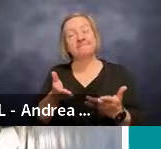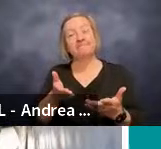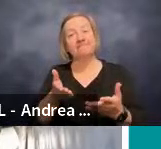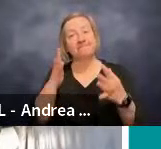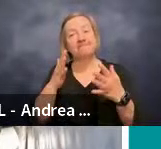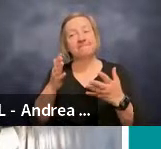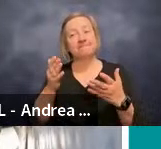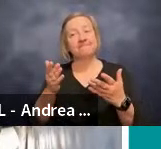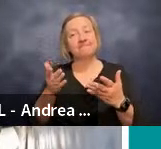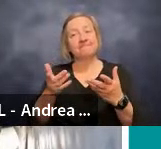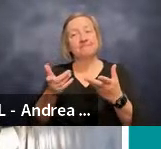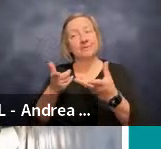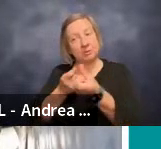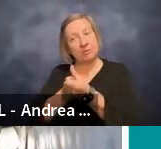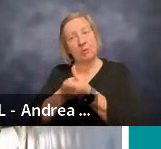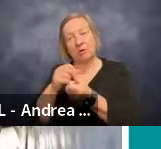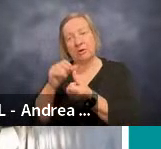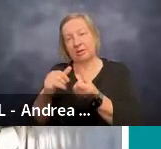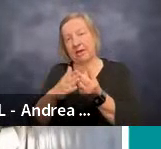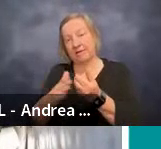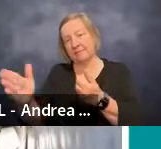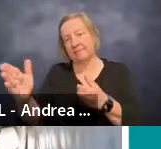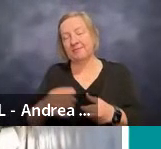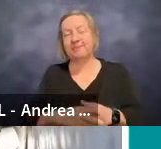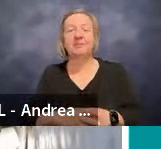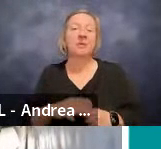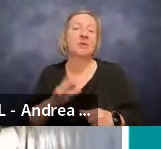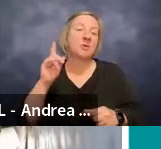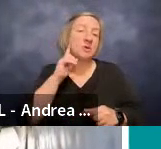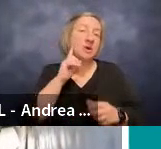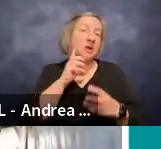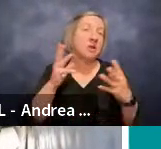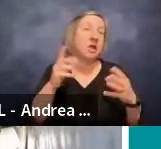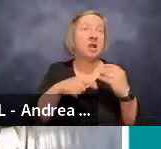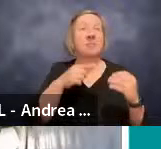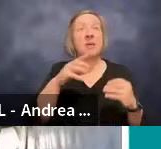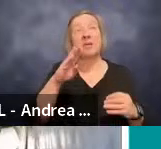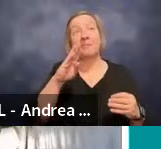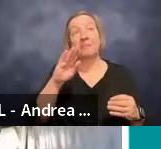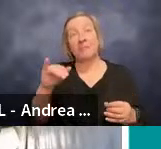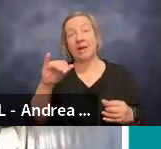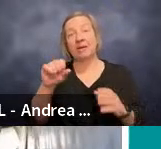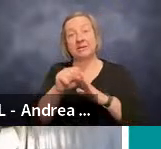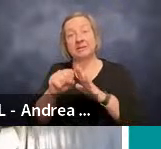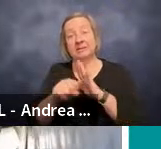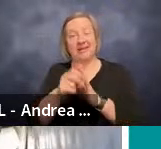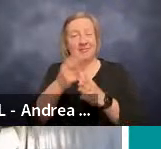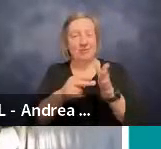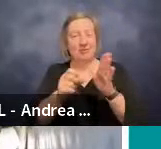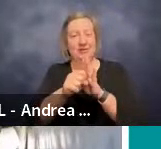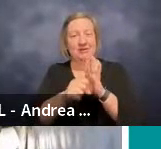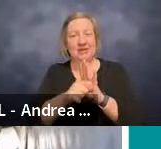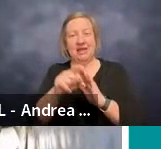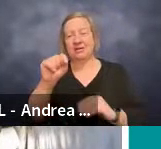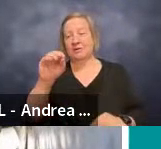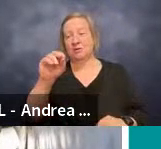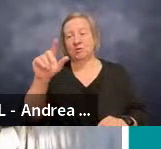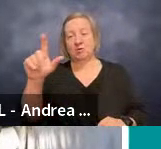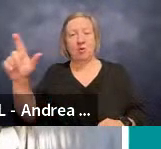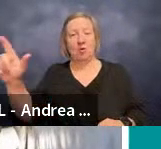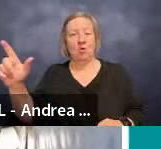forward. So you're going to hear a lot about bi-state tolling, so I'm not going to jump into that issue very deep.